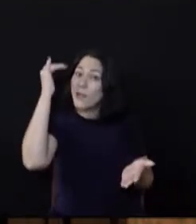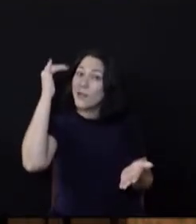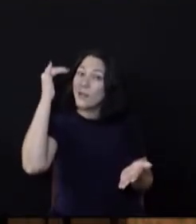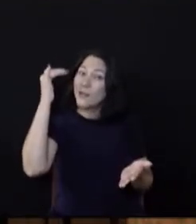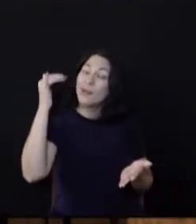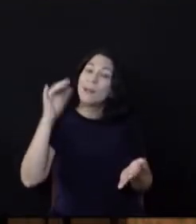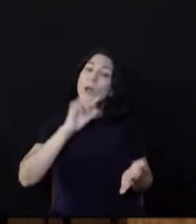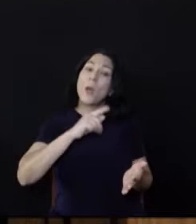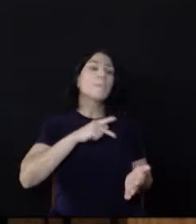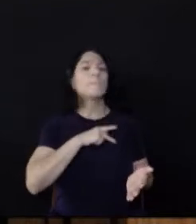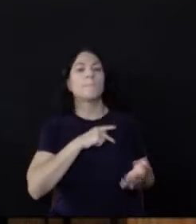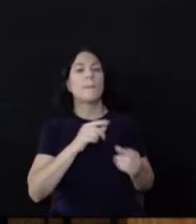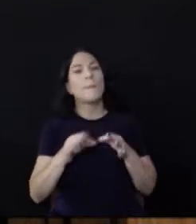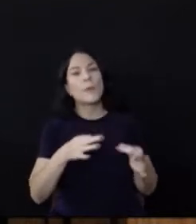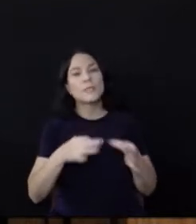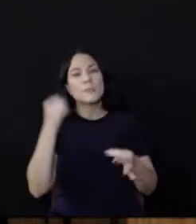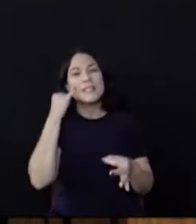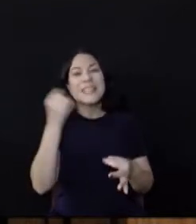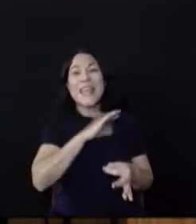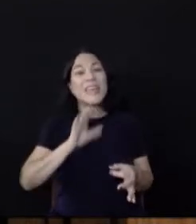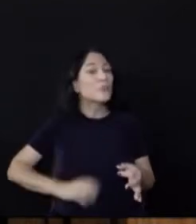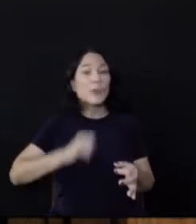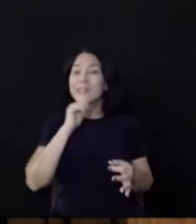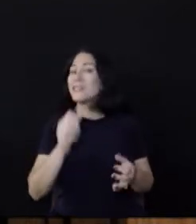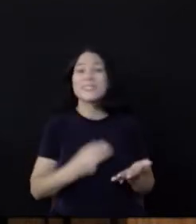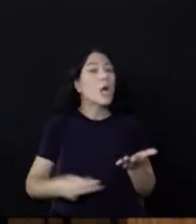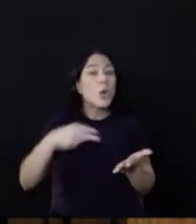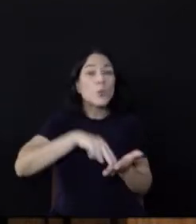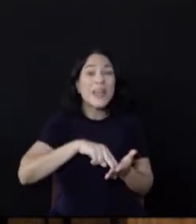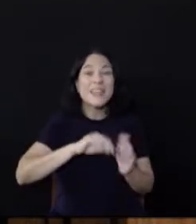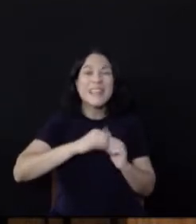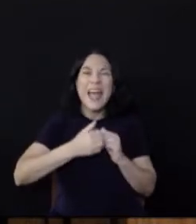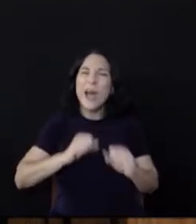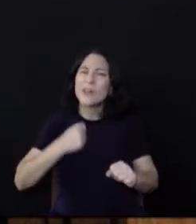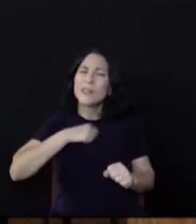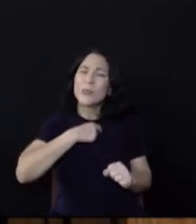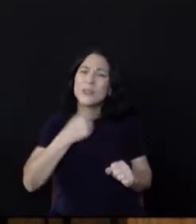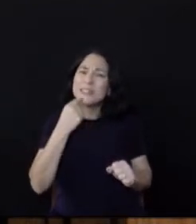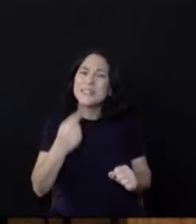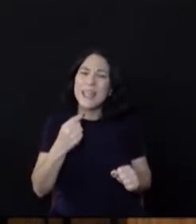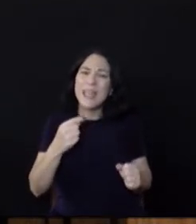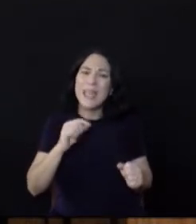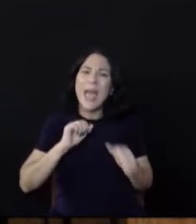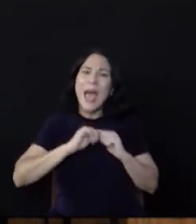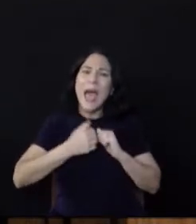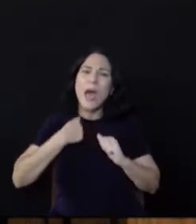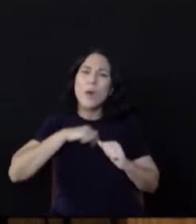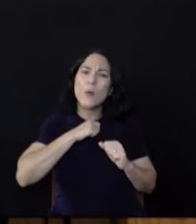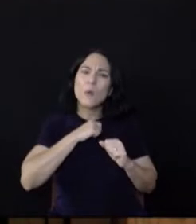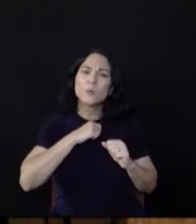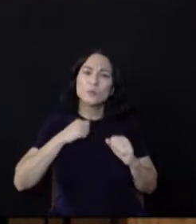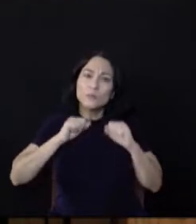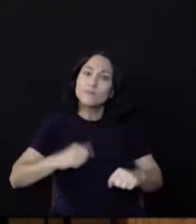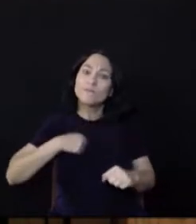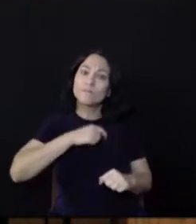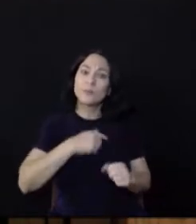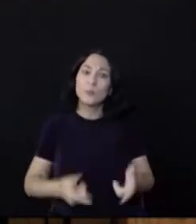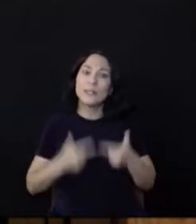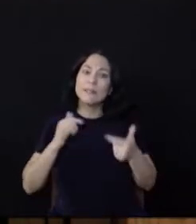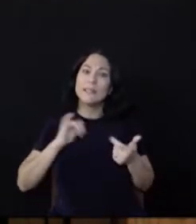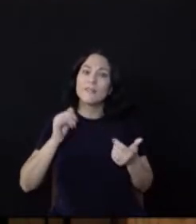Paul explains, if Christ is not raised, how could we say and how could we live as if God truly